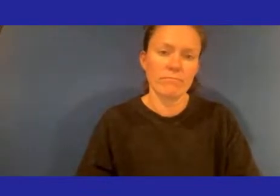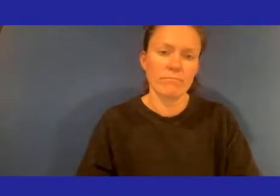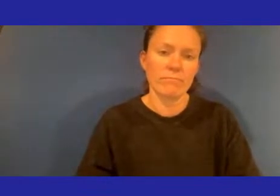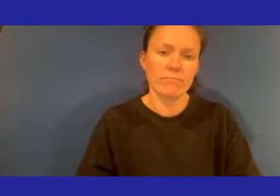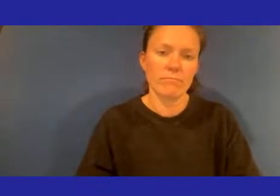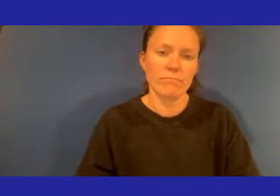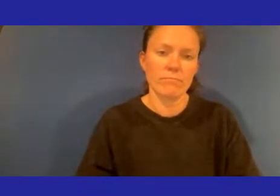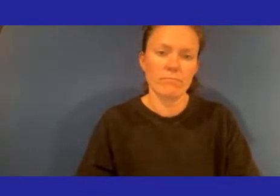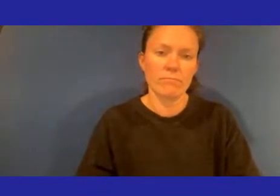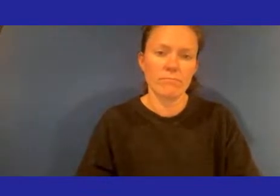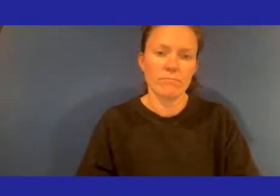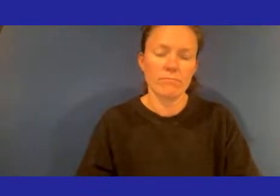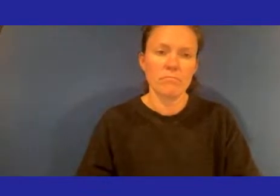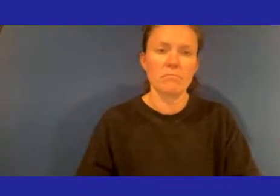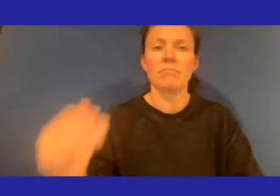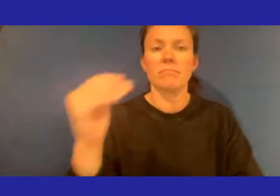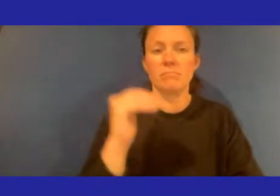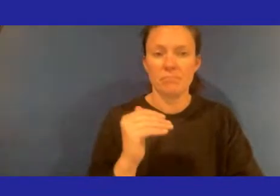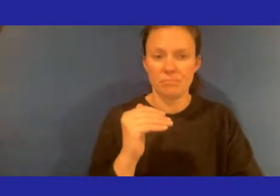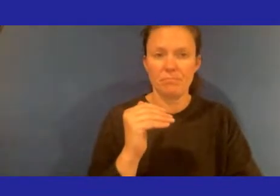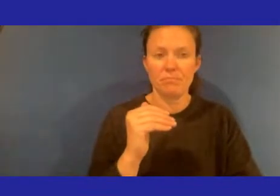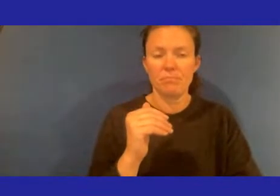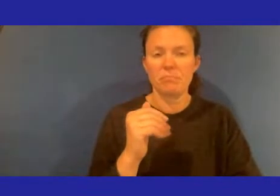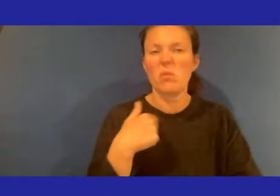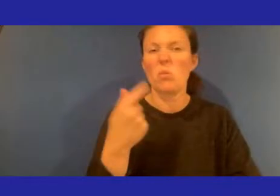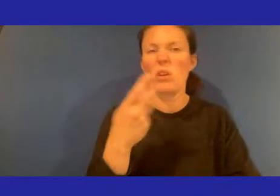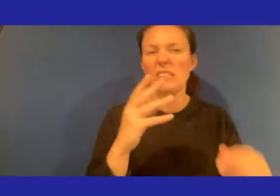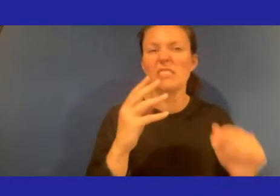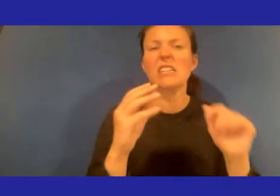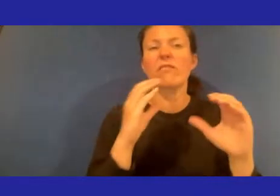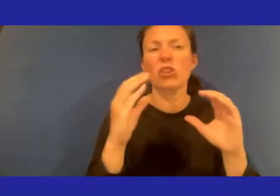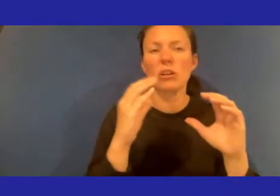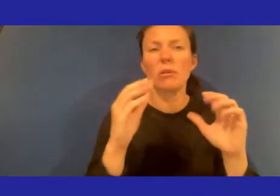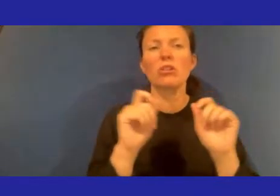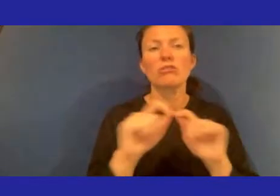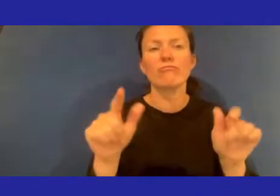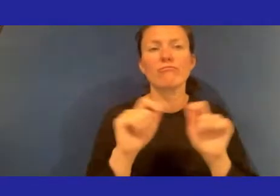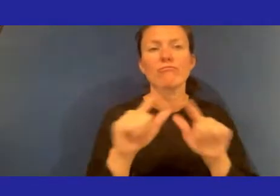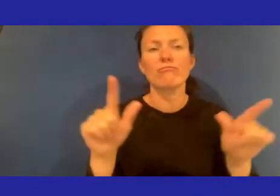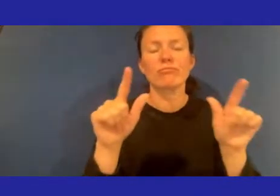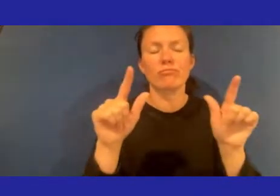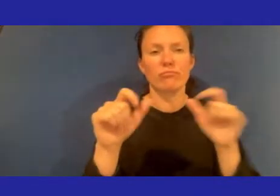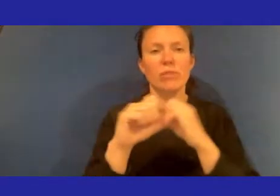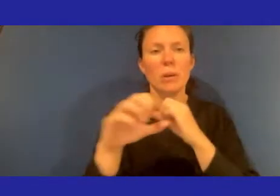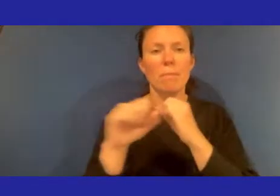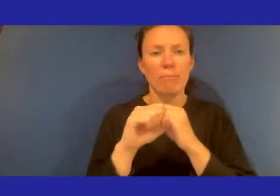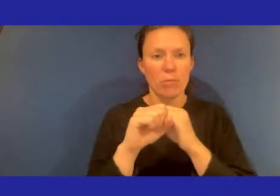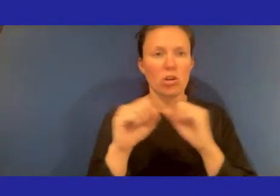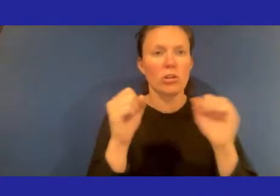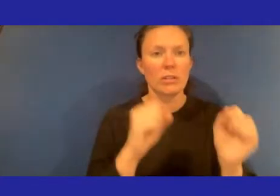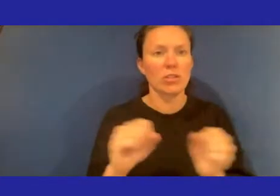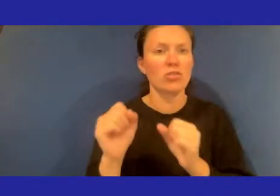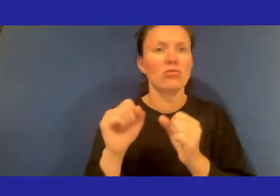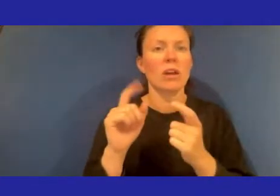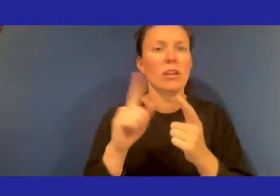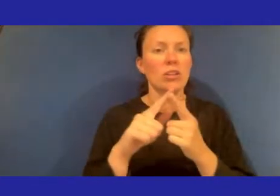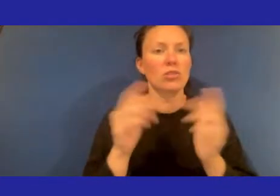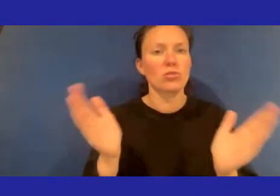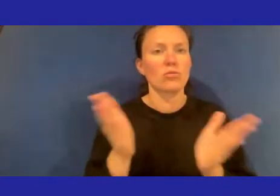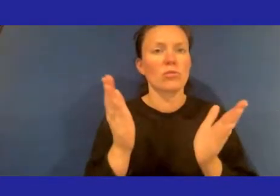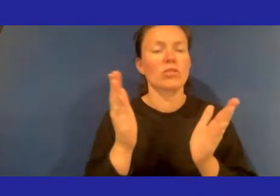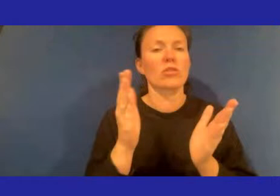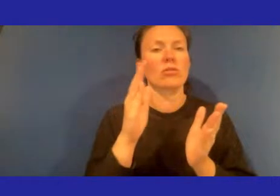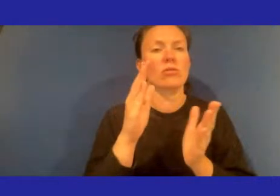We had several communications and marketing strategies that were implemented that were promoting inclusivity and